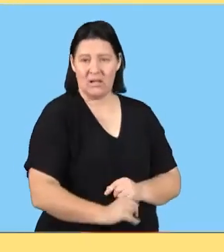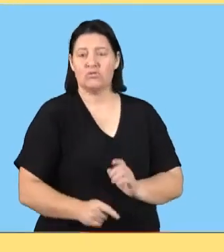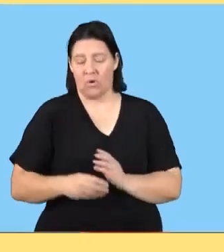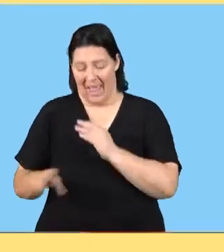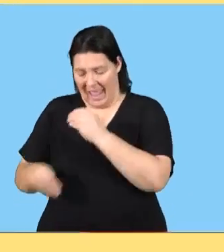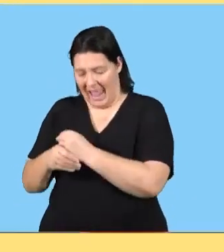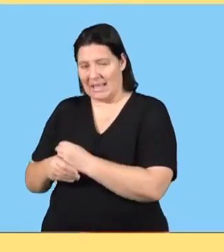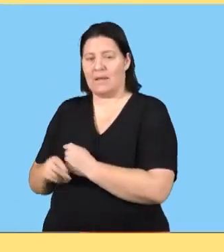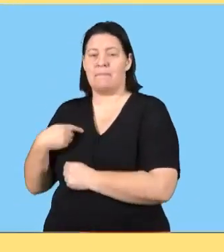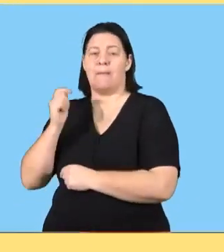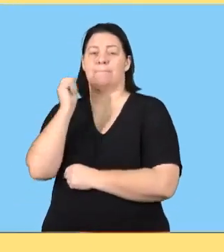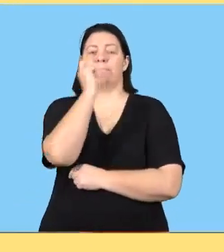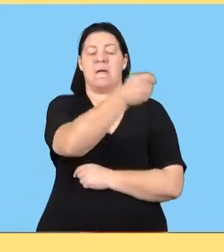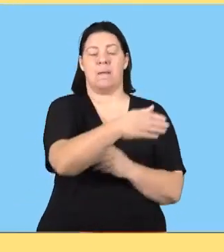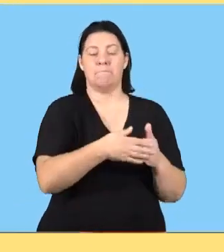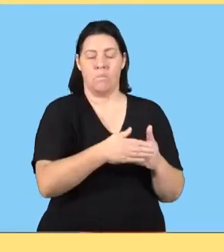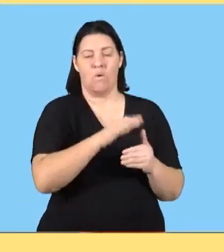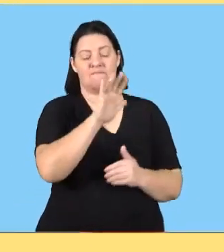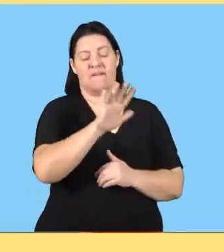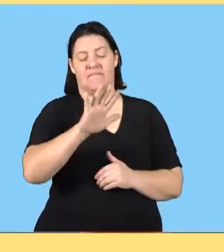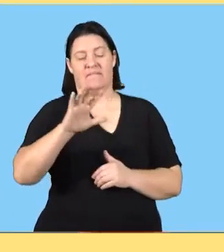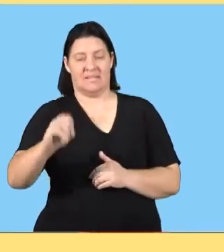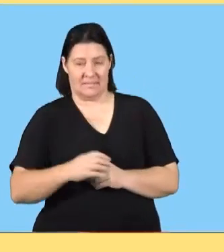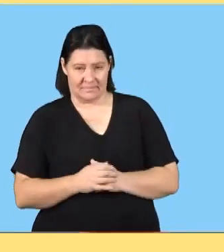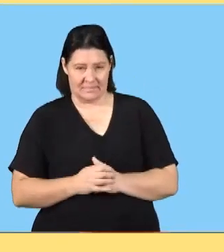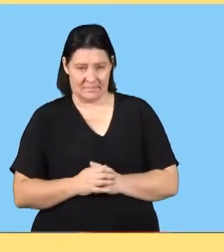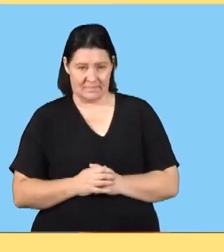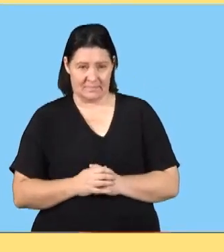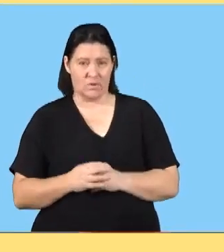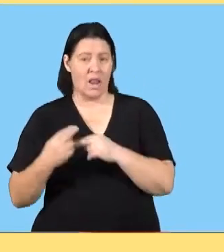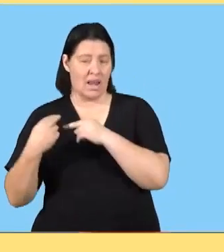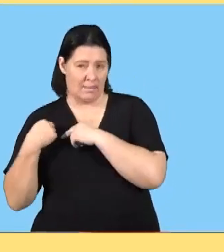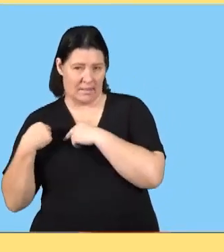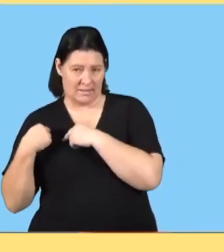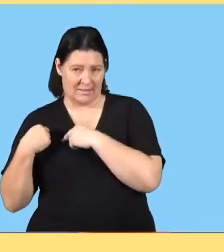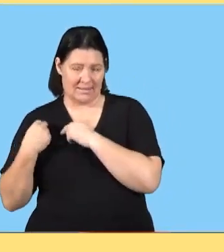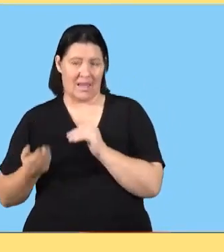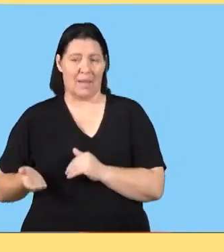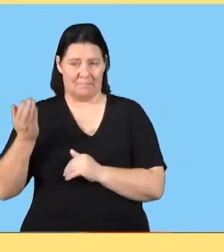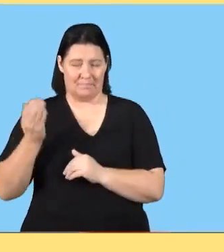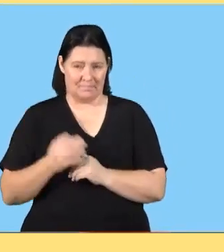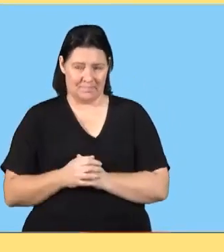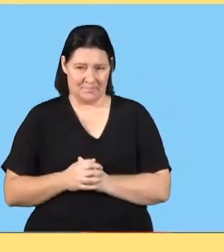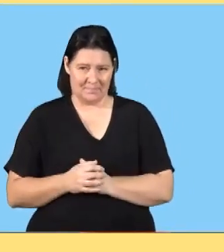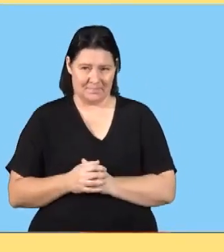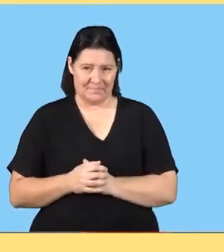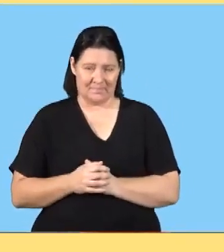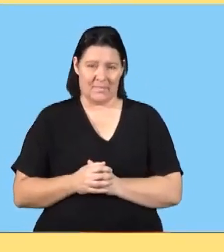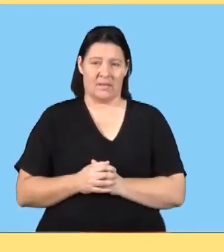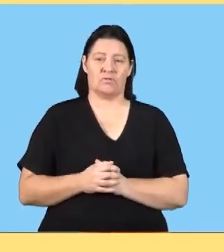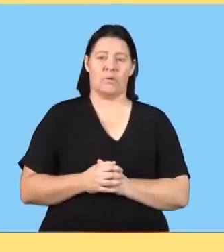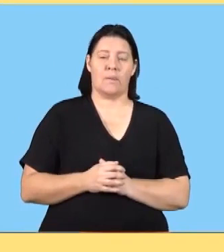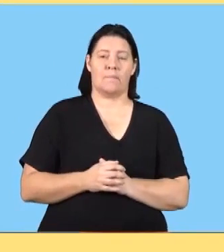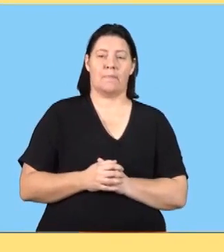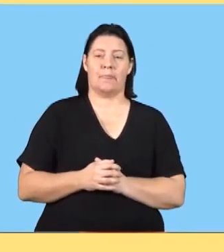control. Once you credit your creditor's control, which is a liability, you are increasing your liability. You have 550